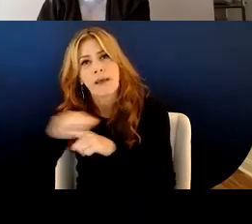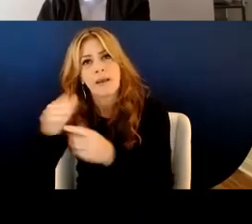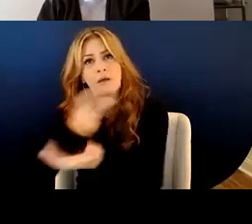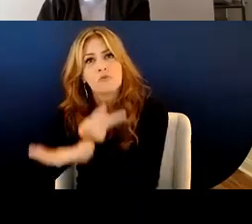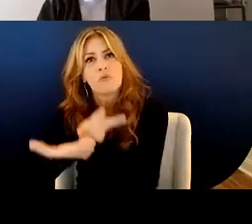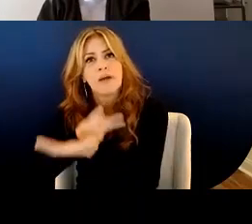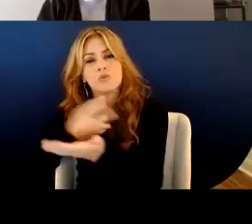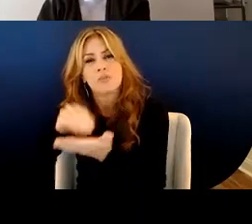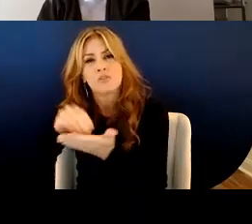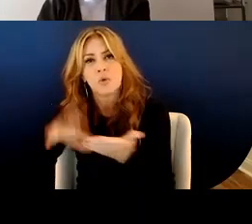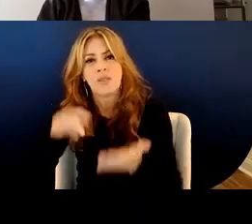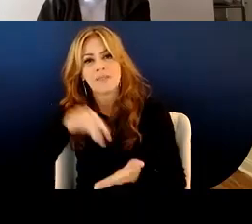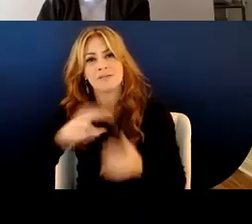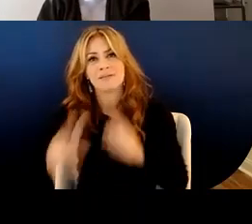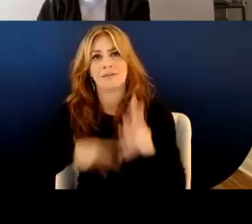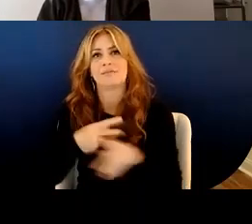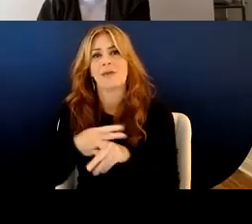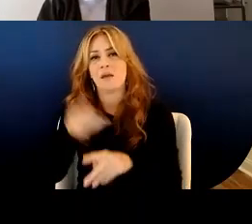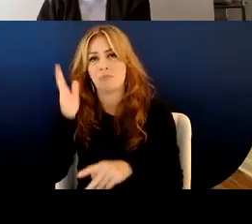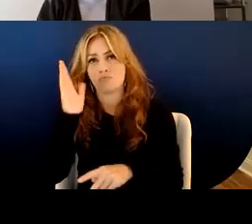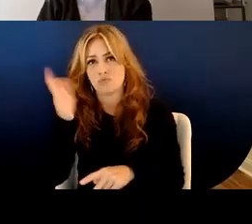of presentation.